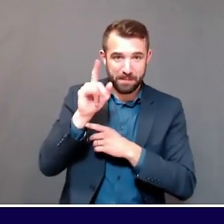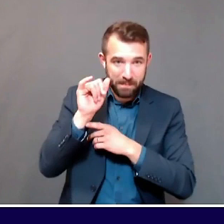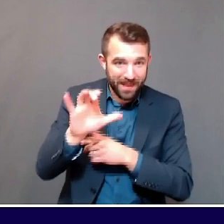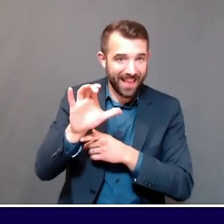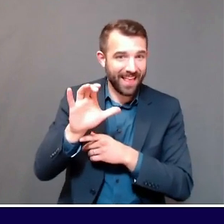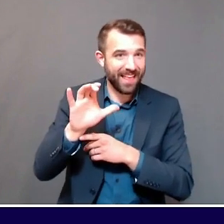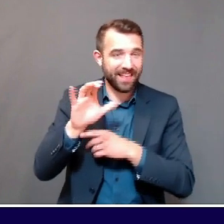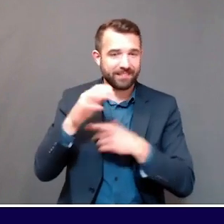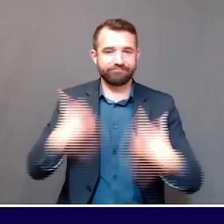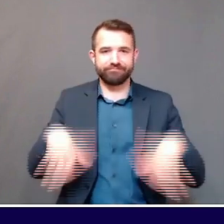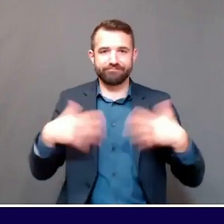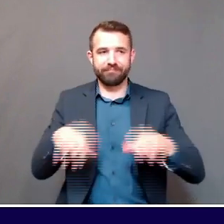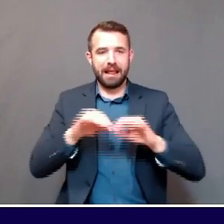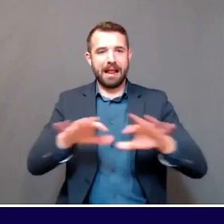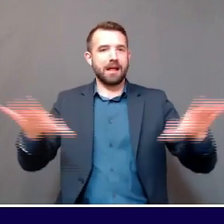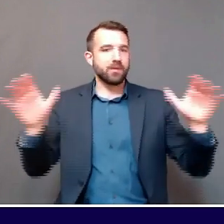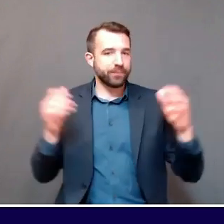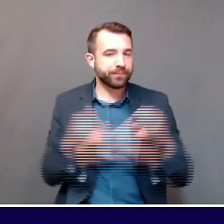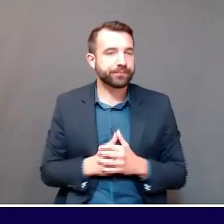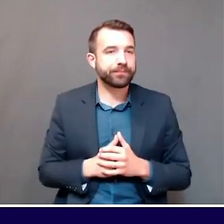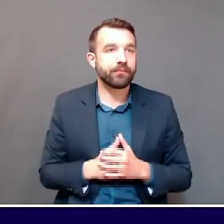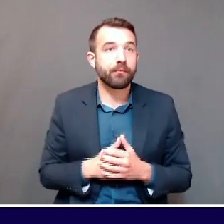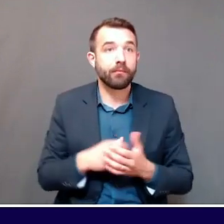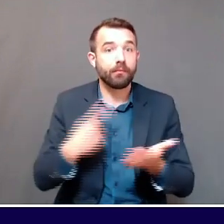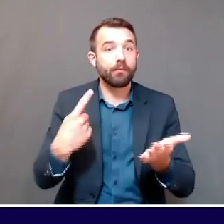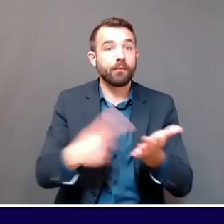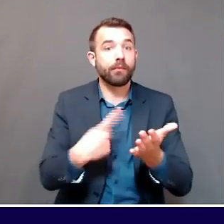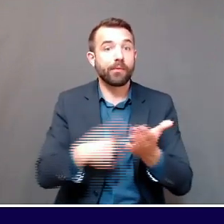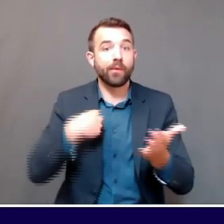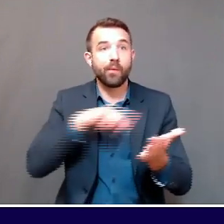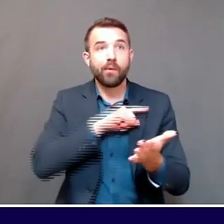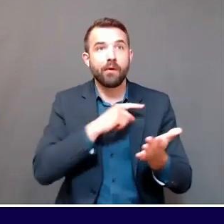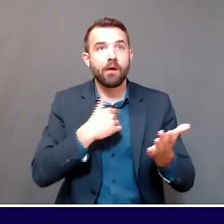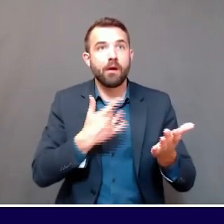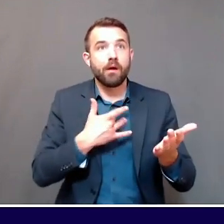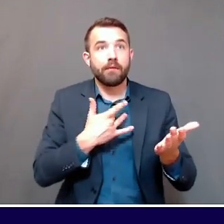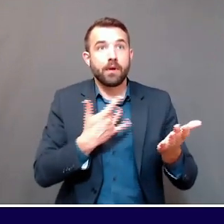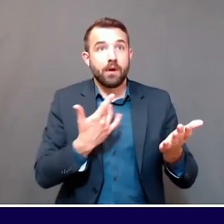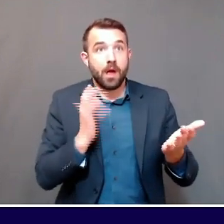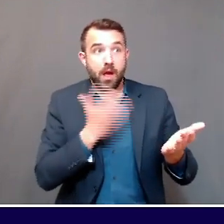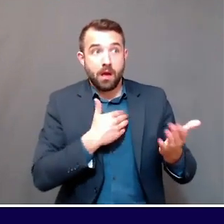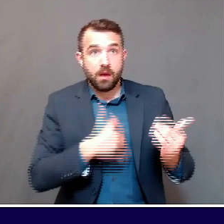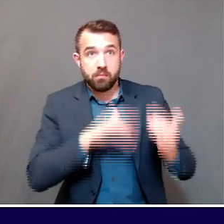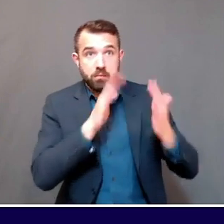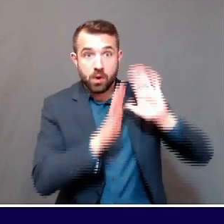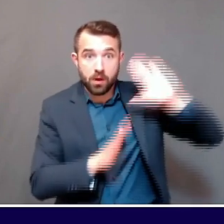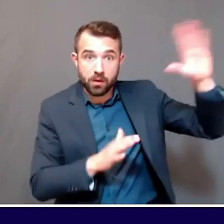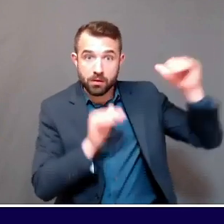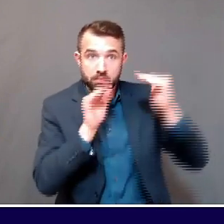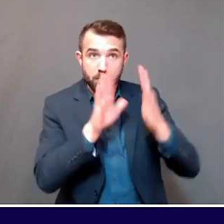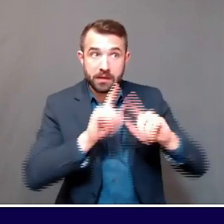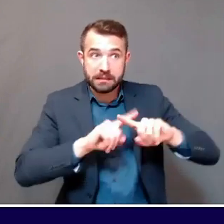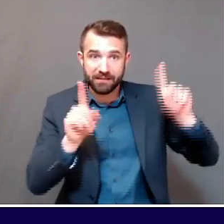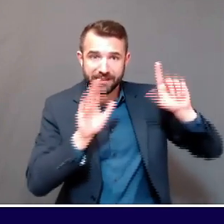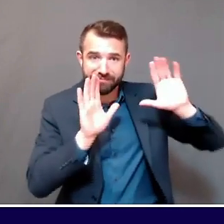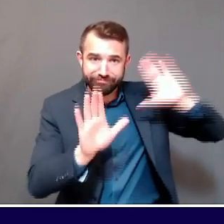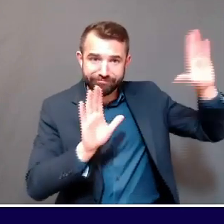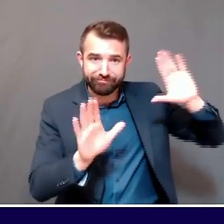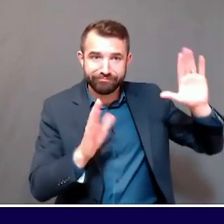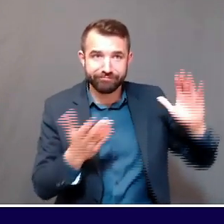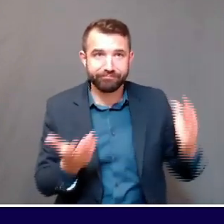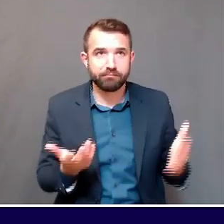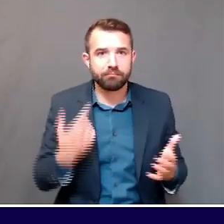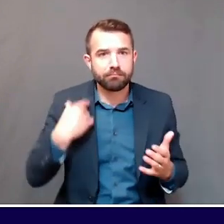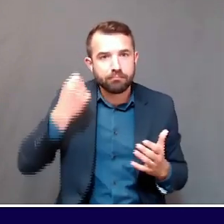been times in which we might have looked at things being done differently, we always give people on the other side the benefit of the